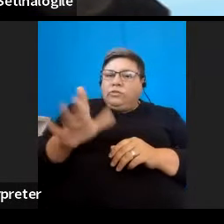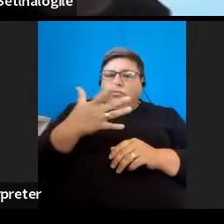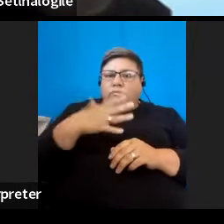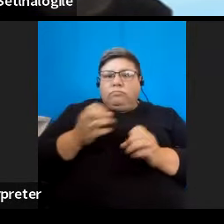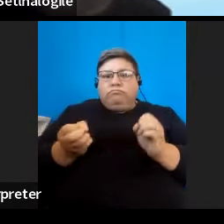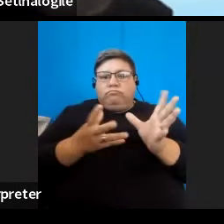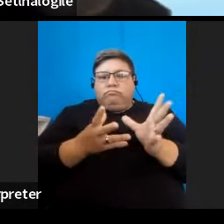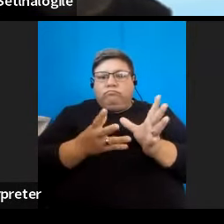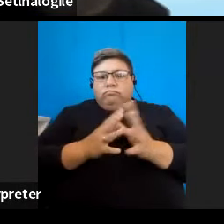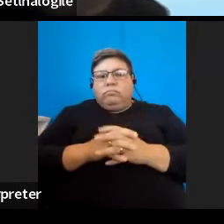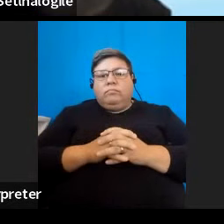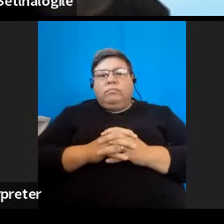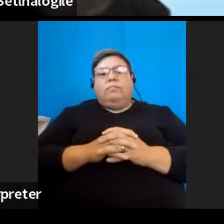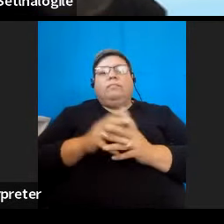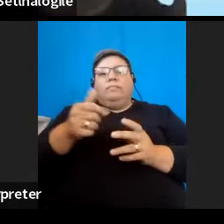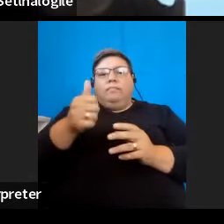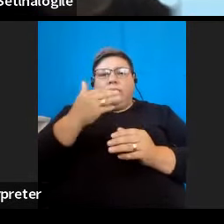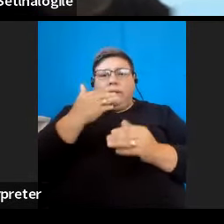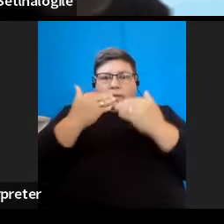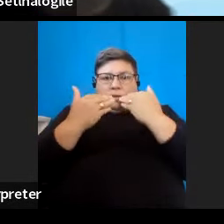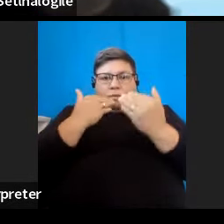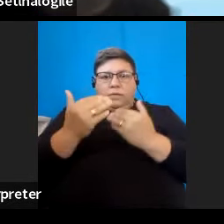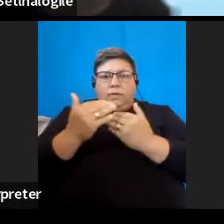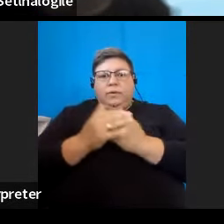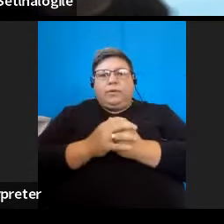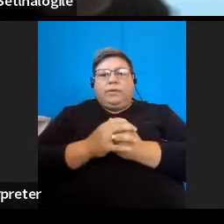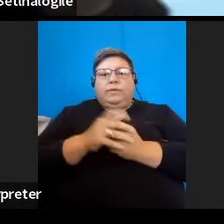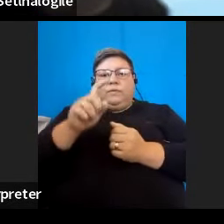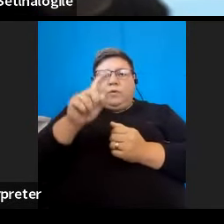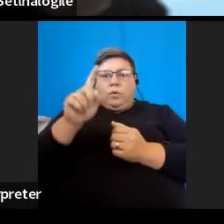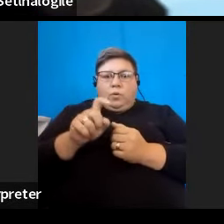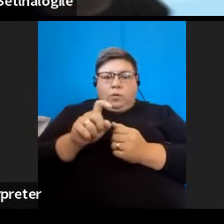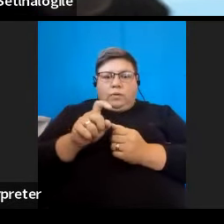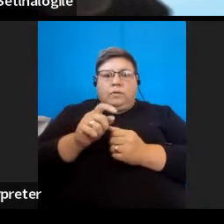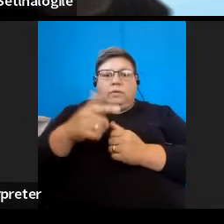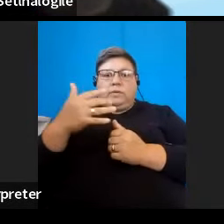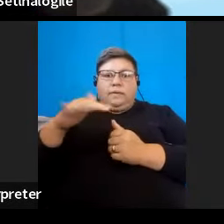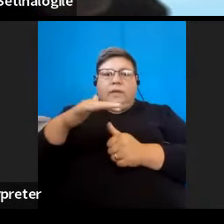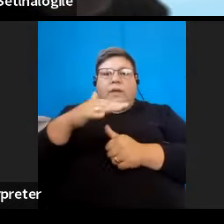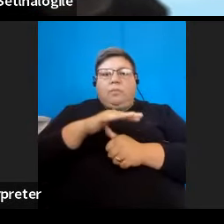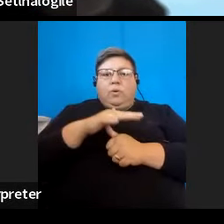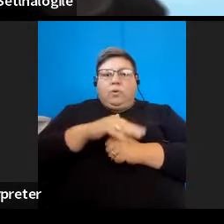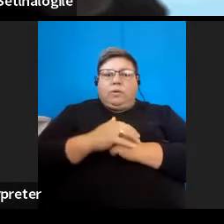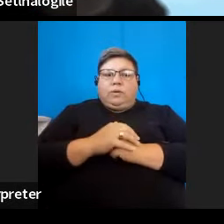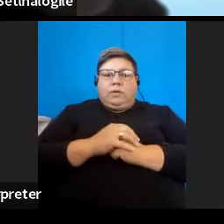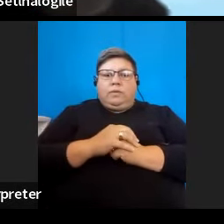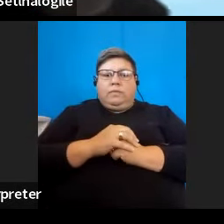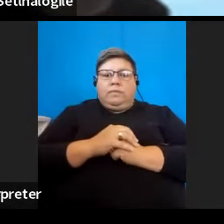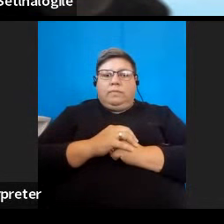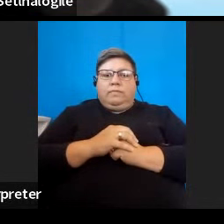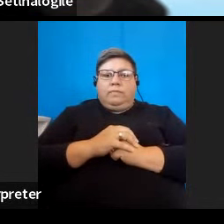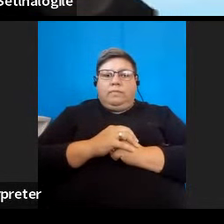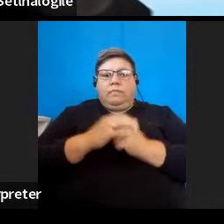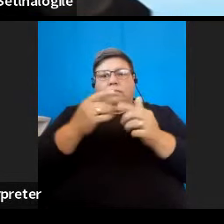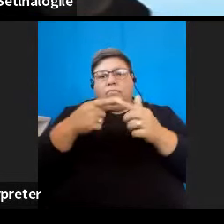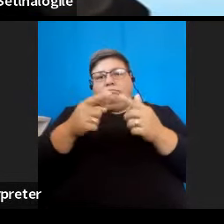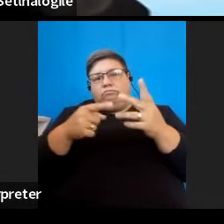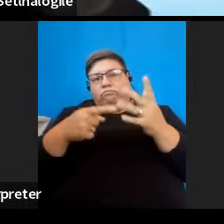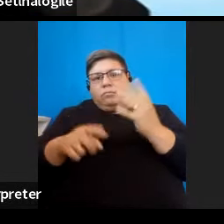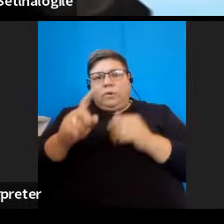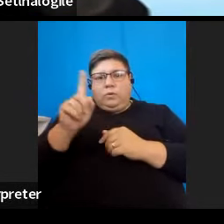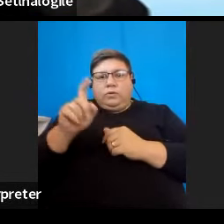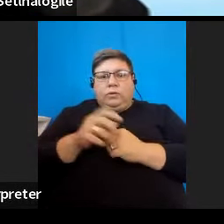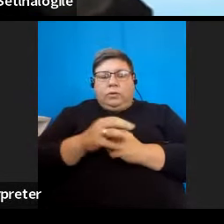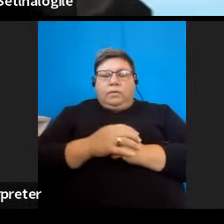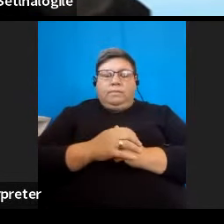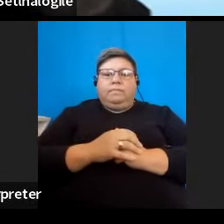Thanks, moderator, and thanks for that question. It's very important, that question, moderator, because